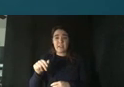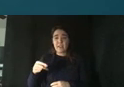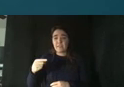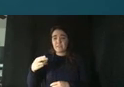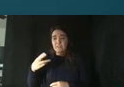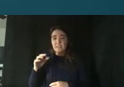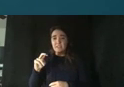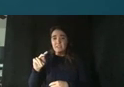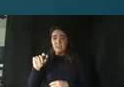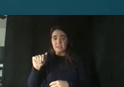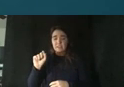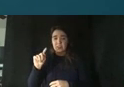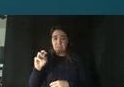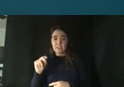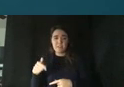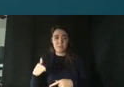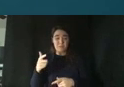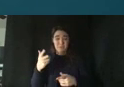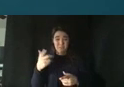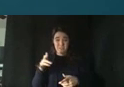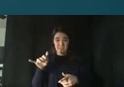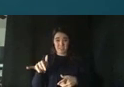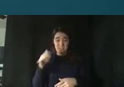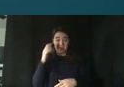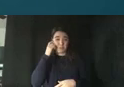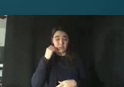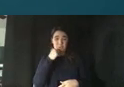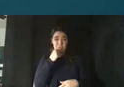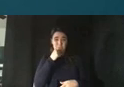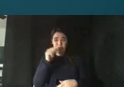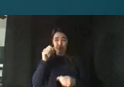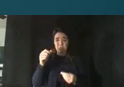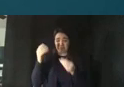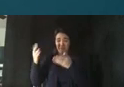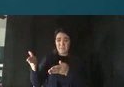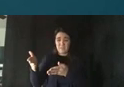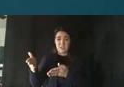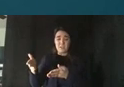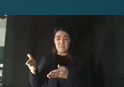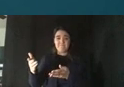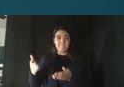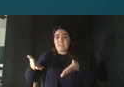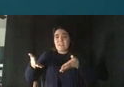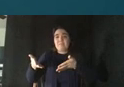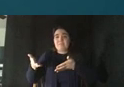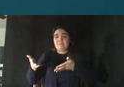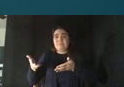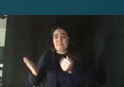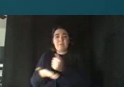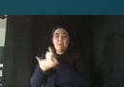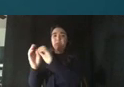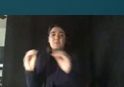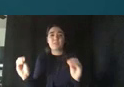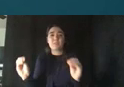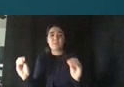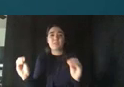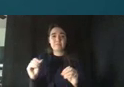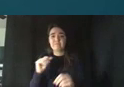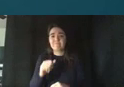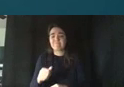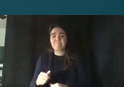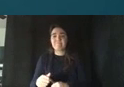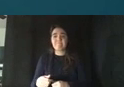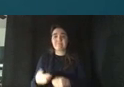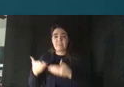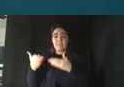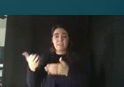and she's found and she's alive, they let her die or they kill her, because it's shameful that what was done to